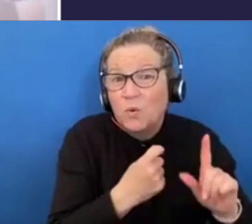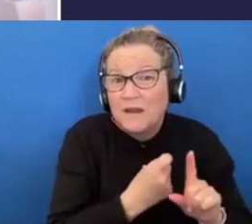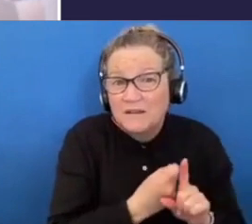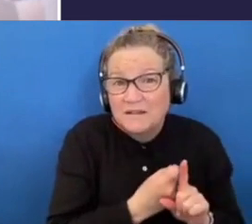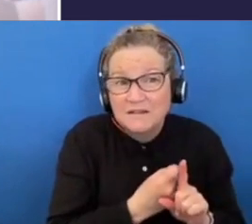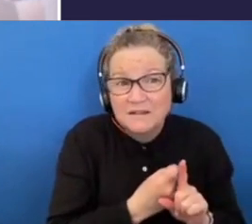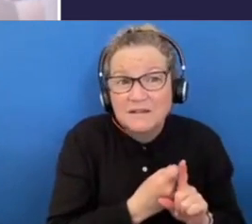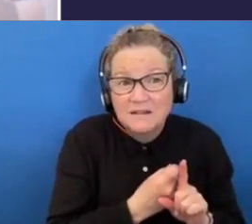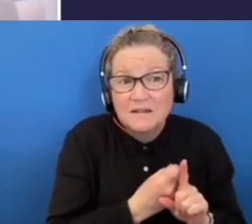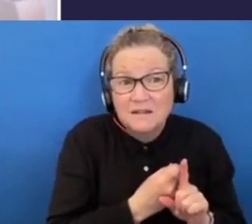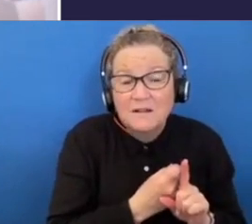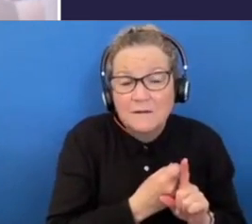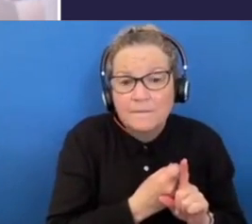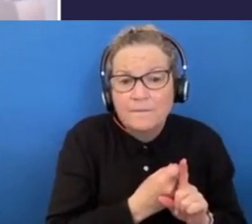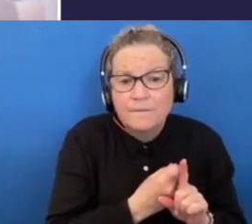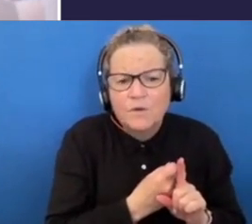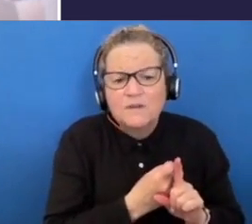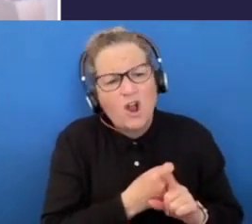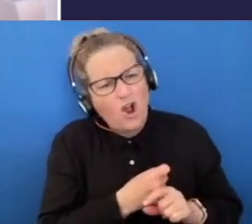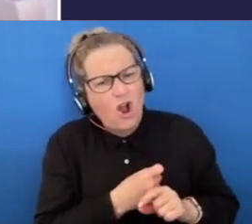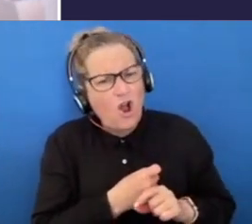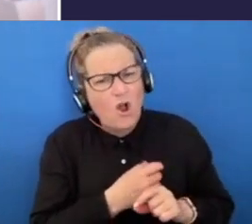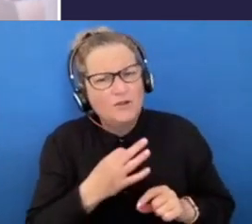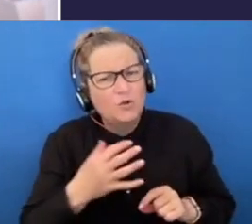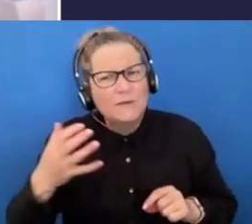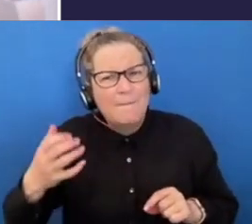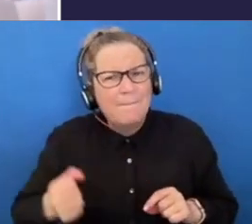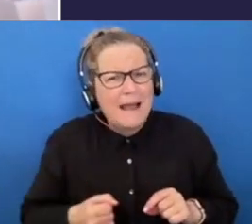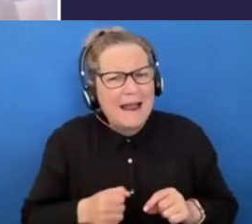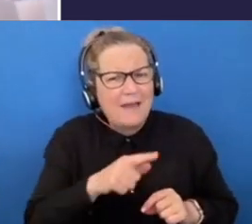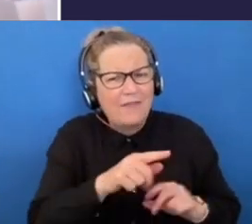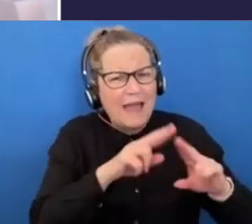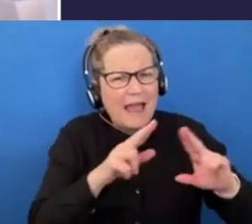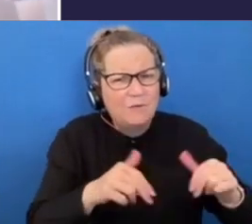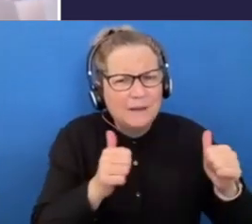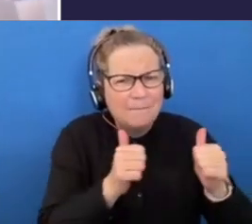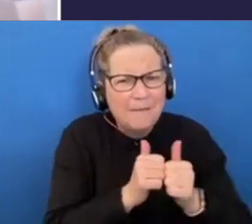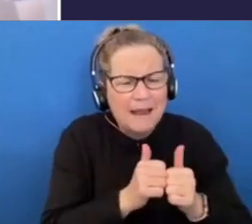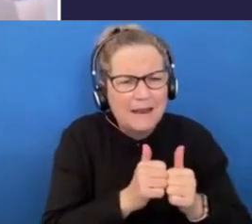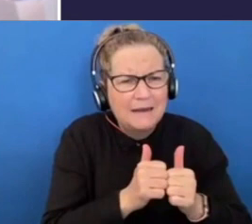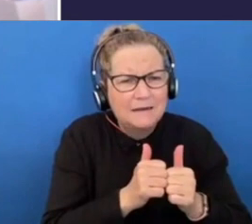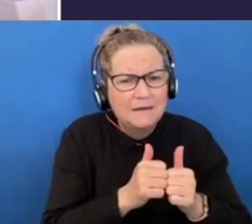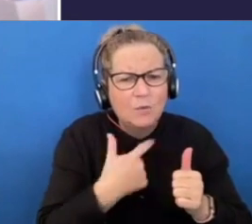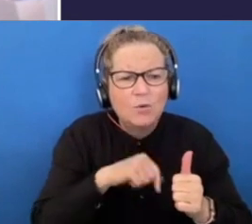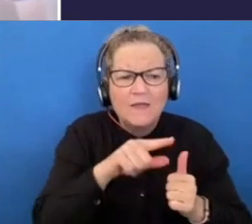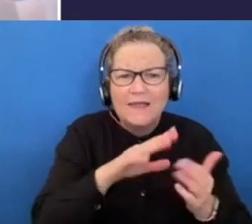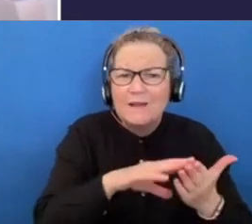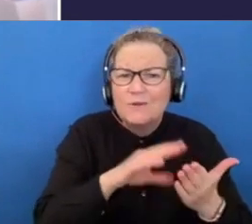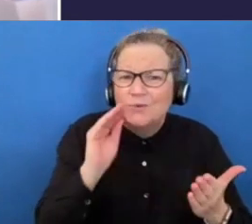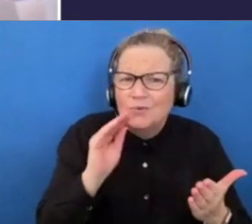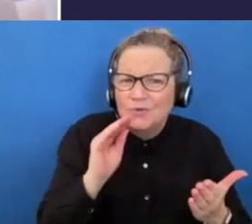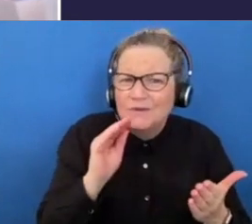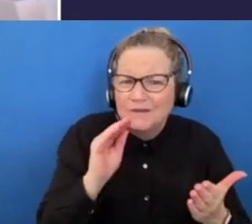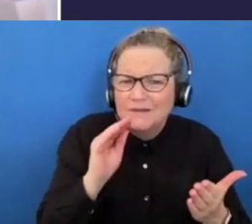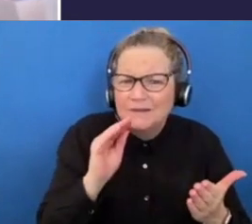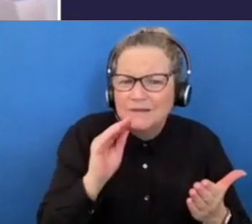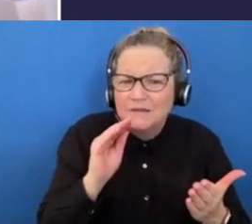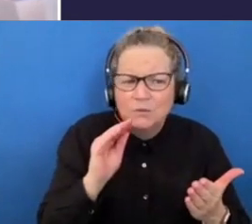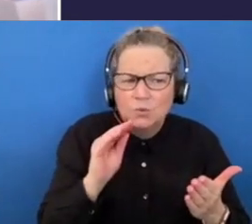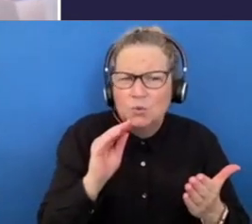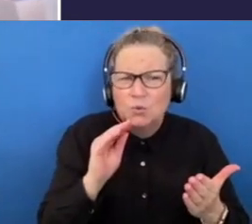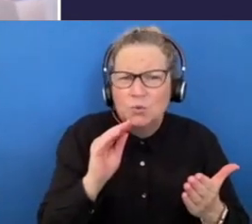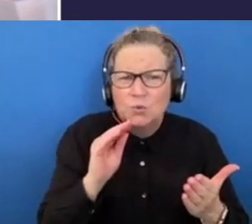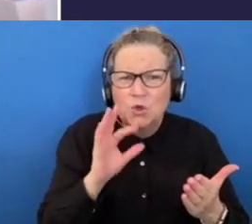oh, well, then the housemate's not getting paid. How does that work? Because often they are students and they are living very close to the line